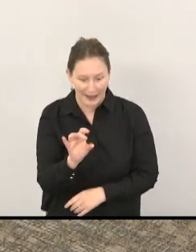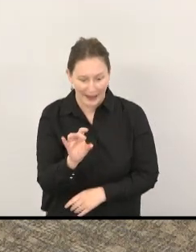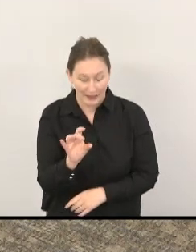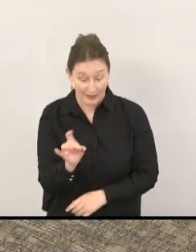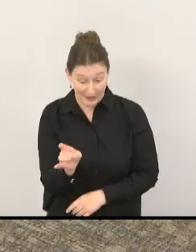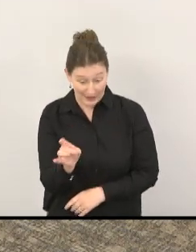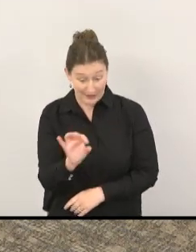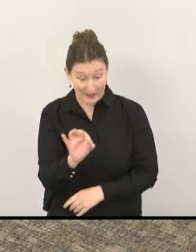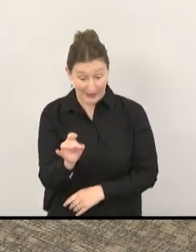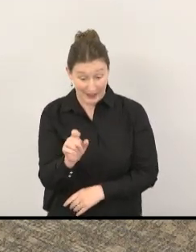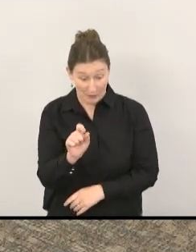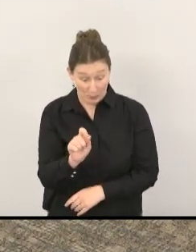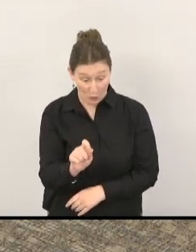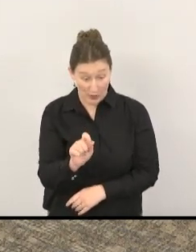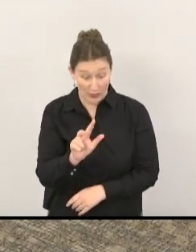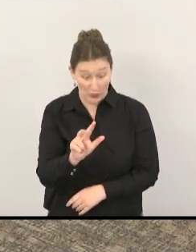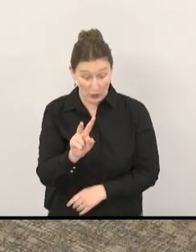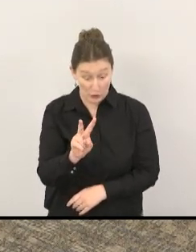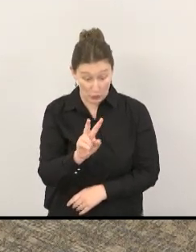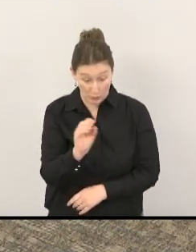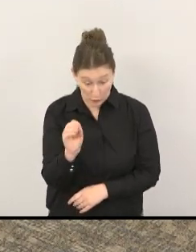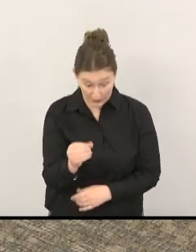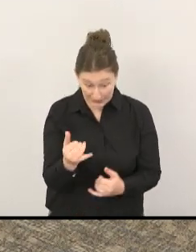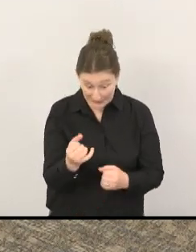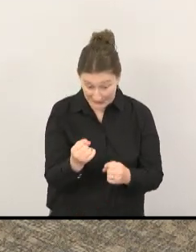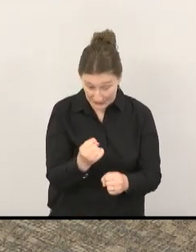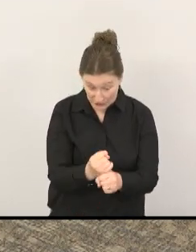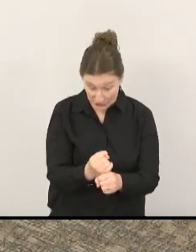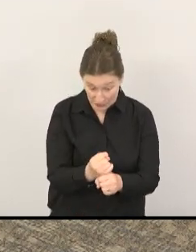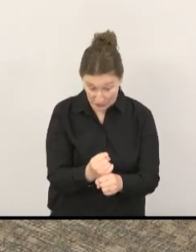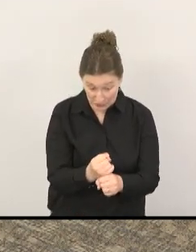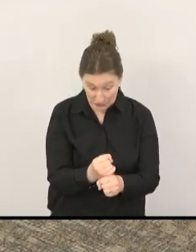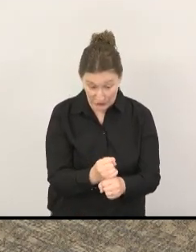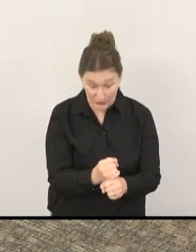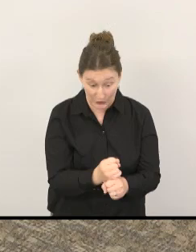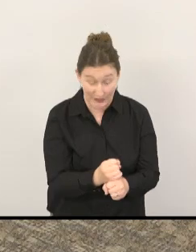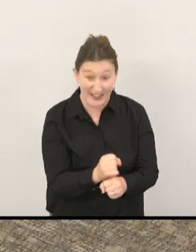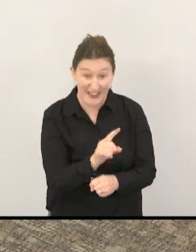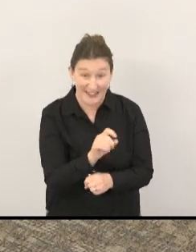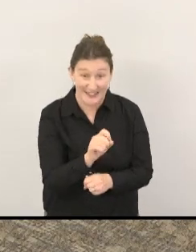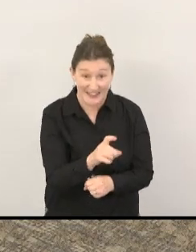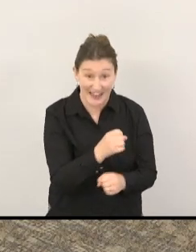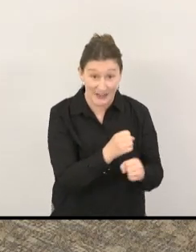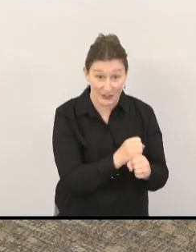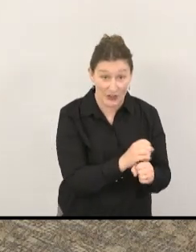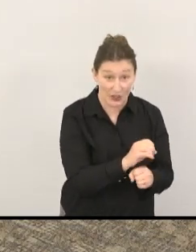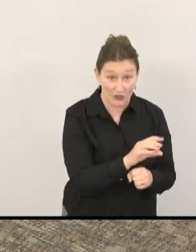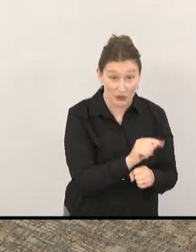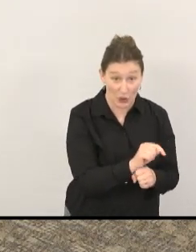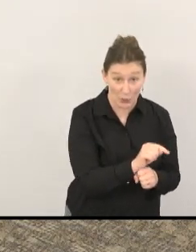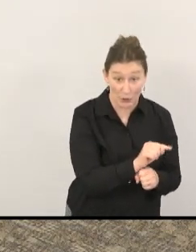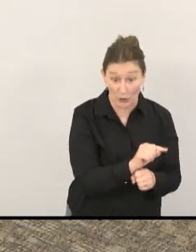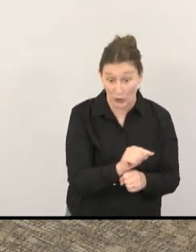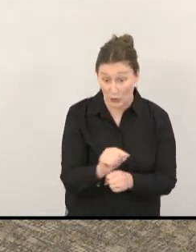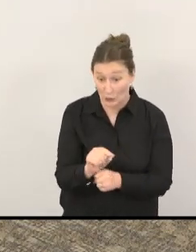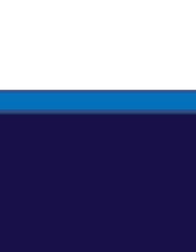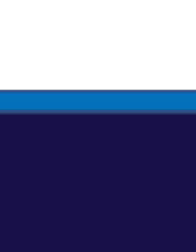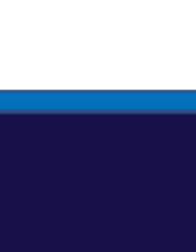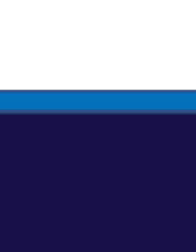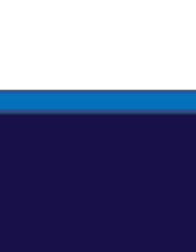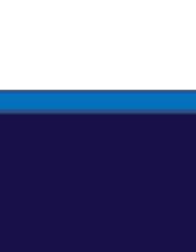last current uh school fiscal year from from the tax year from October 1 through August 31 of 2024.